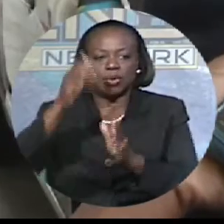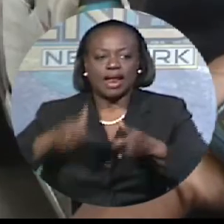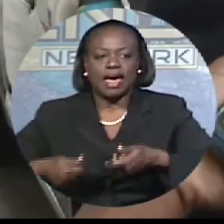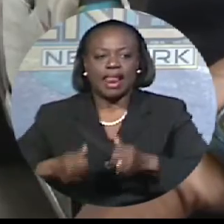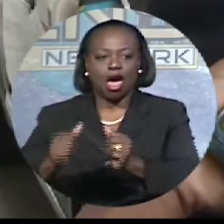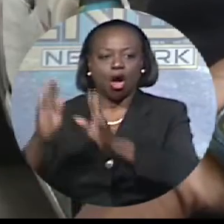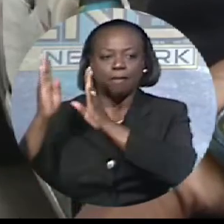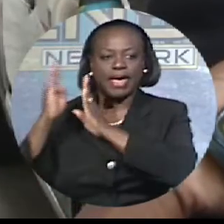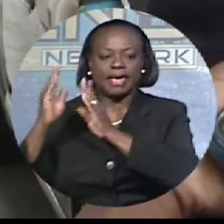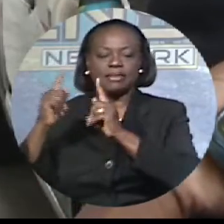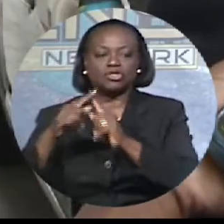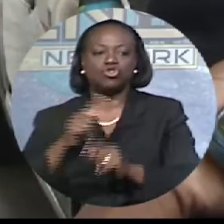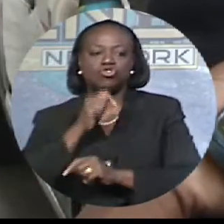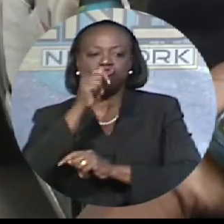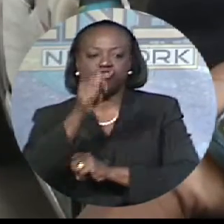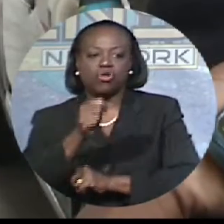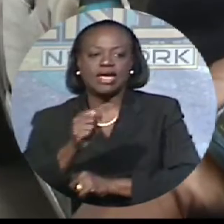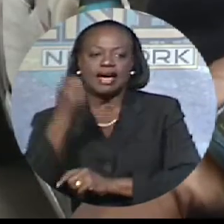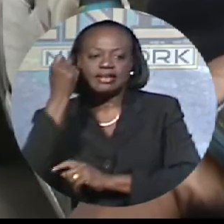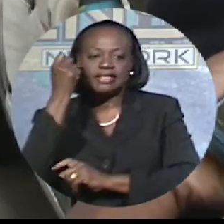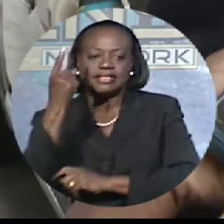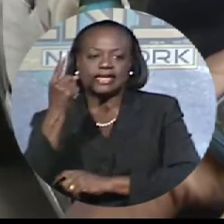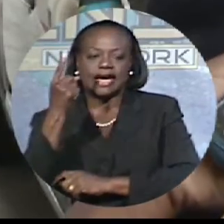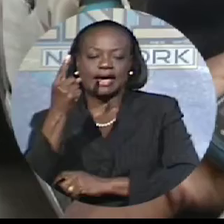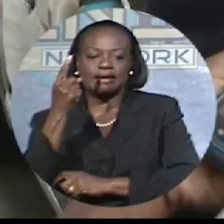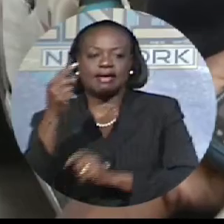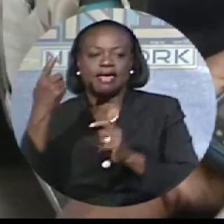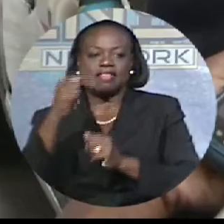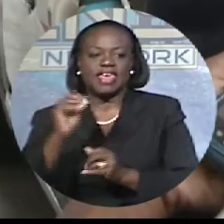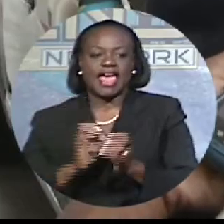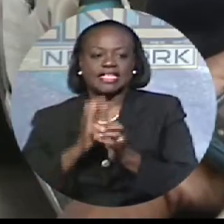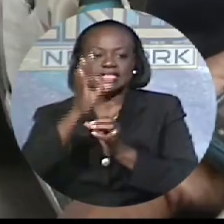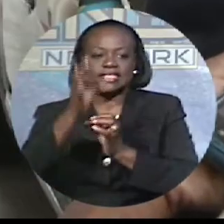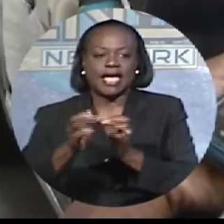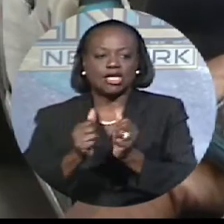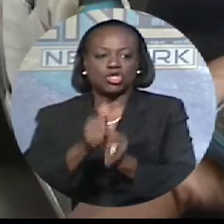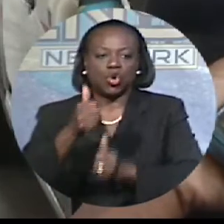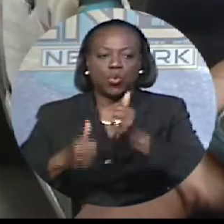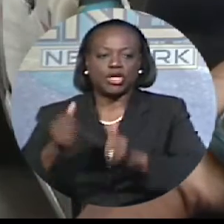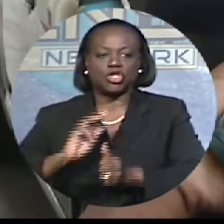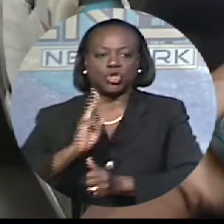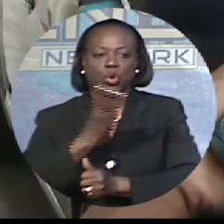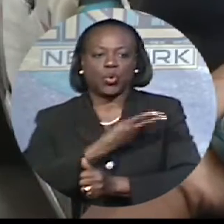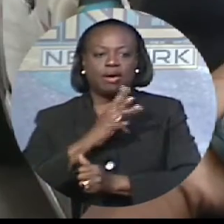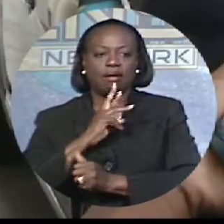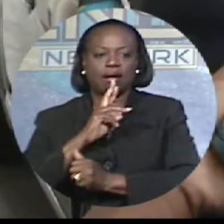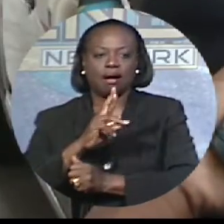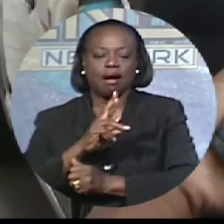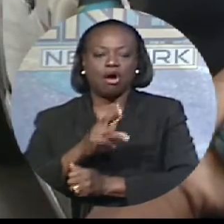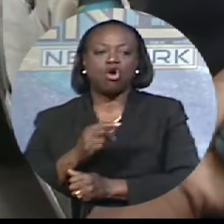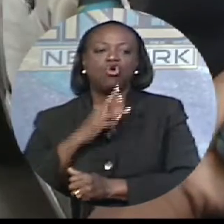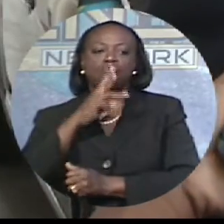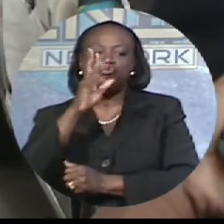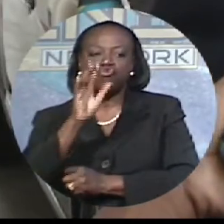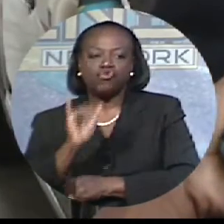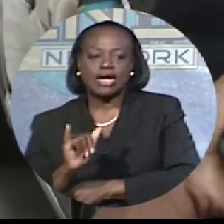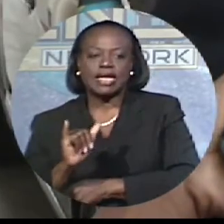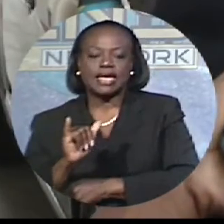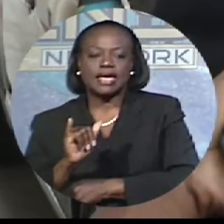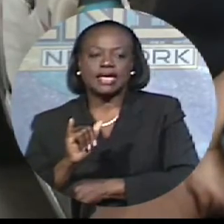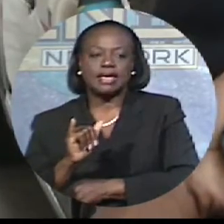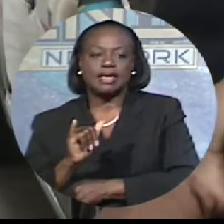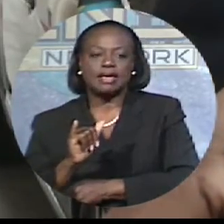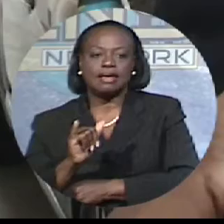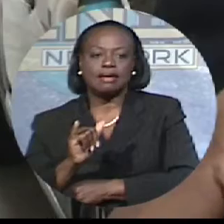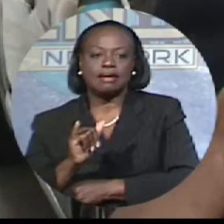to truly understand the extent to which we are really